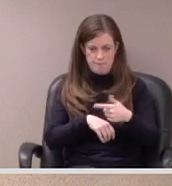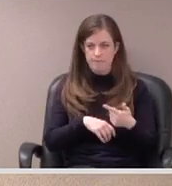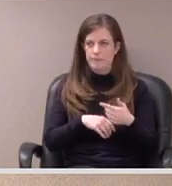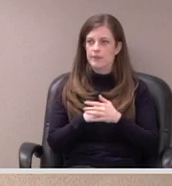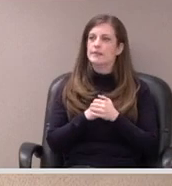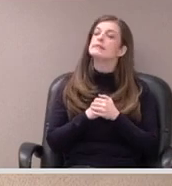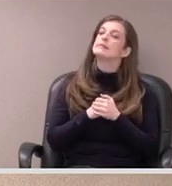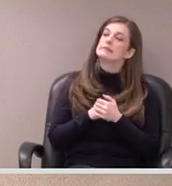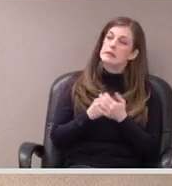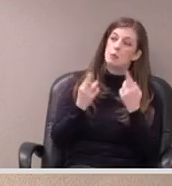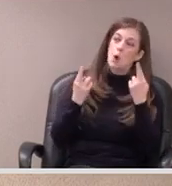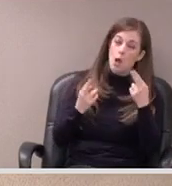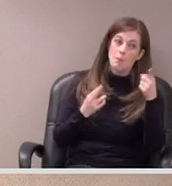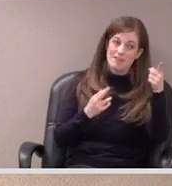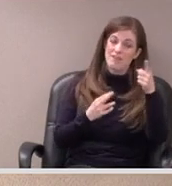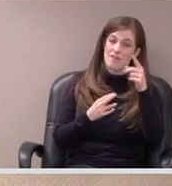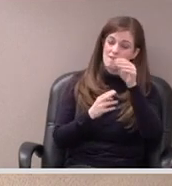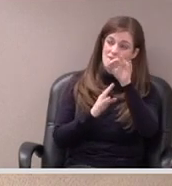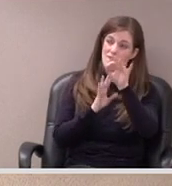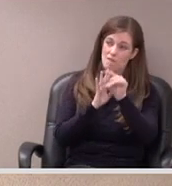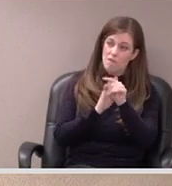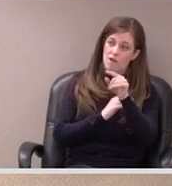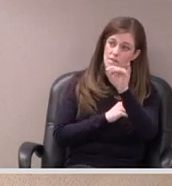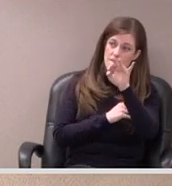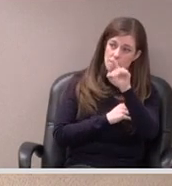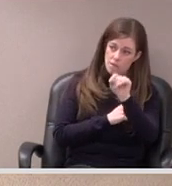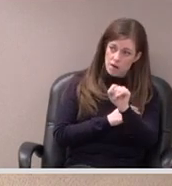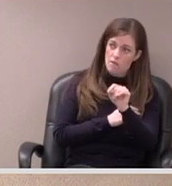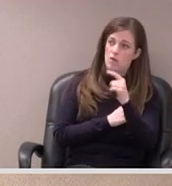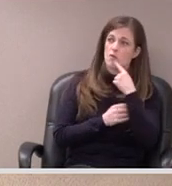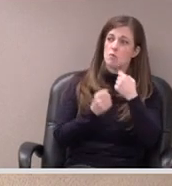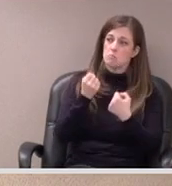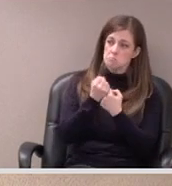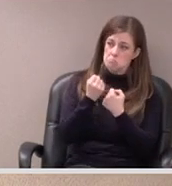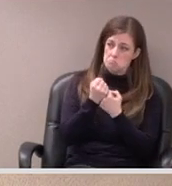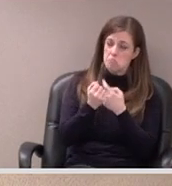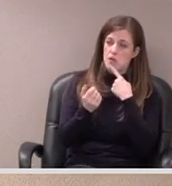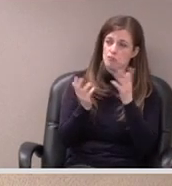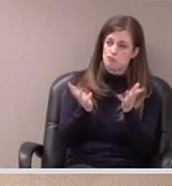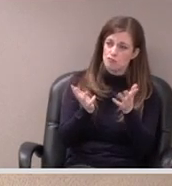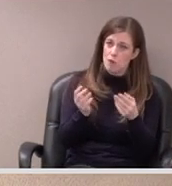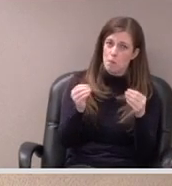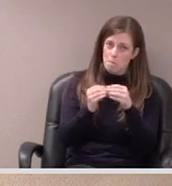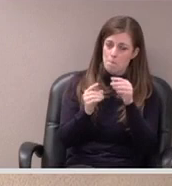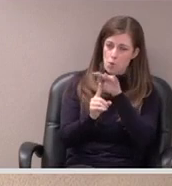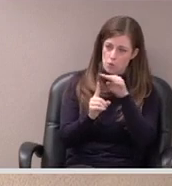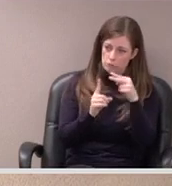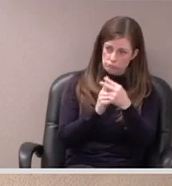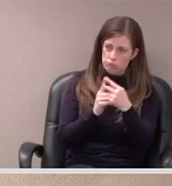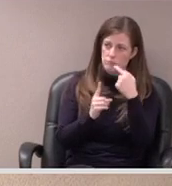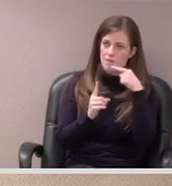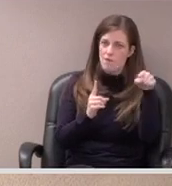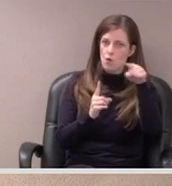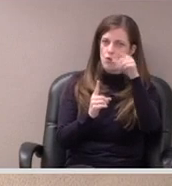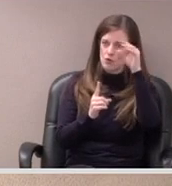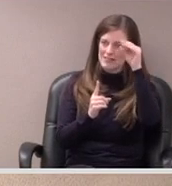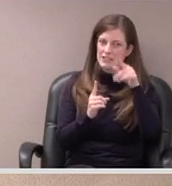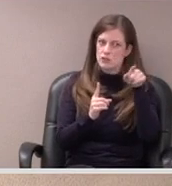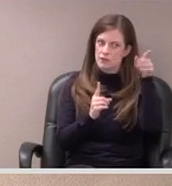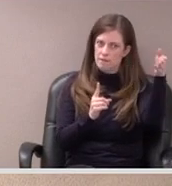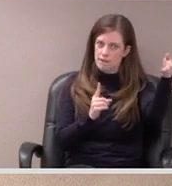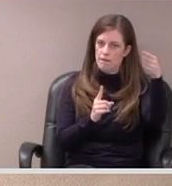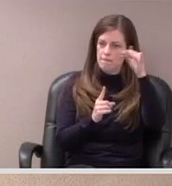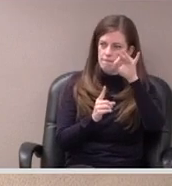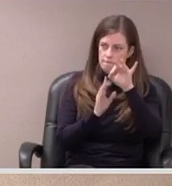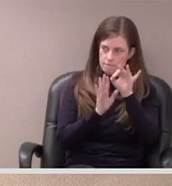is support out of Frankfort, good conversations around additional pay for teachers out of Frankfort as well. So